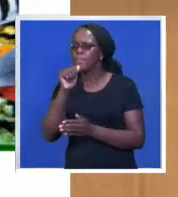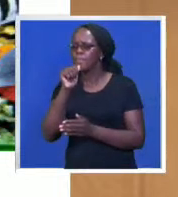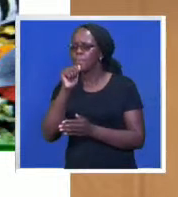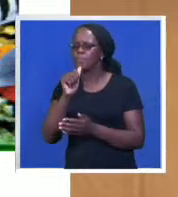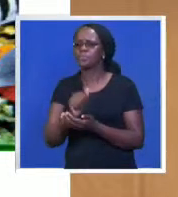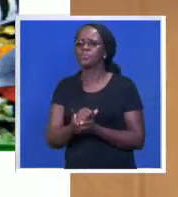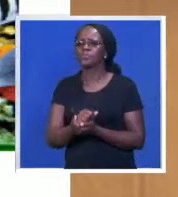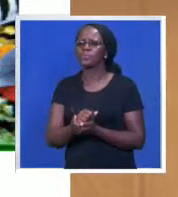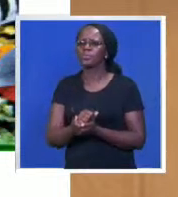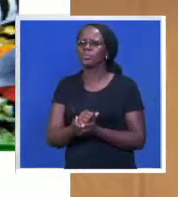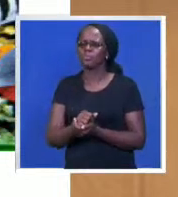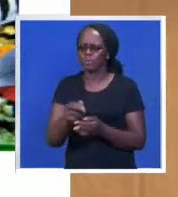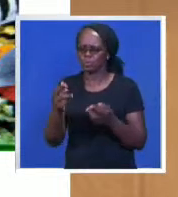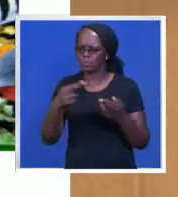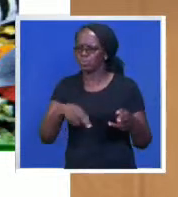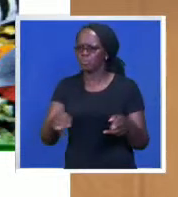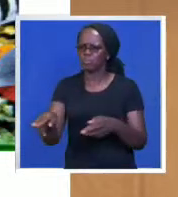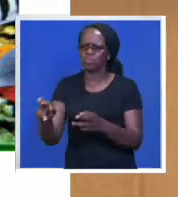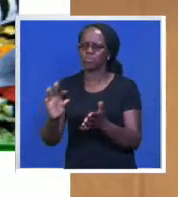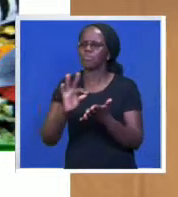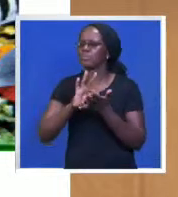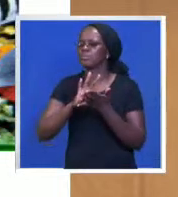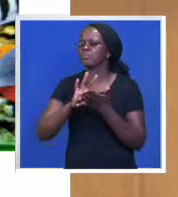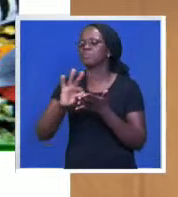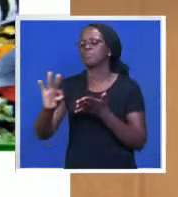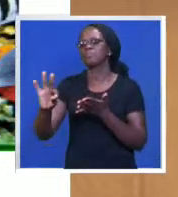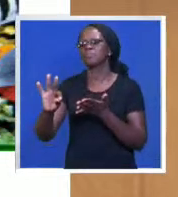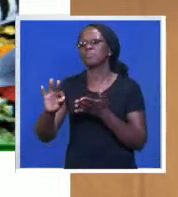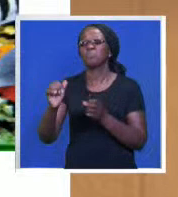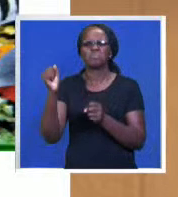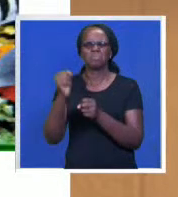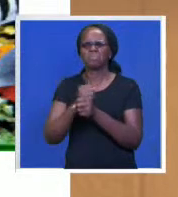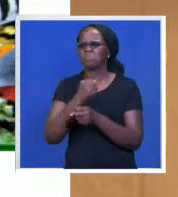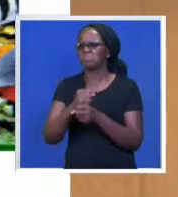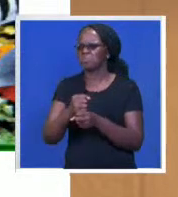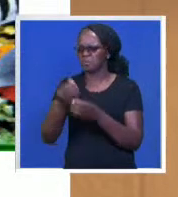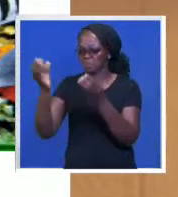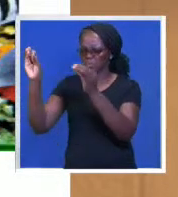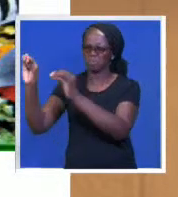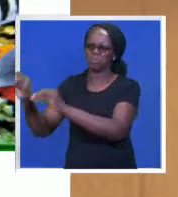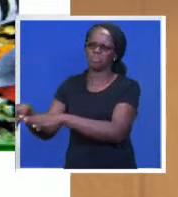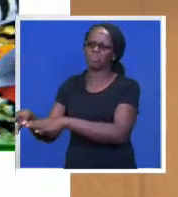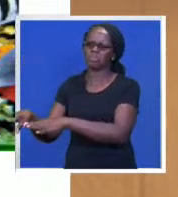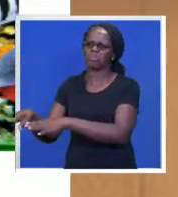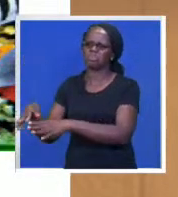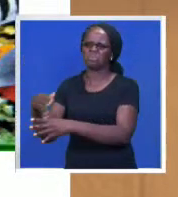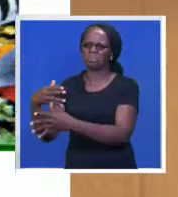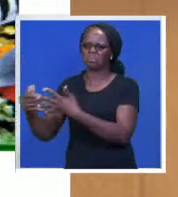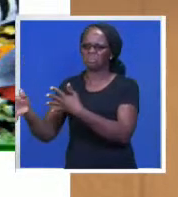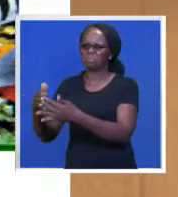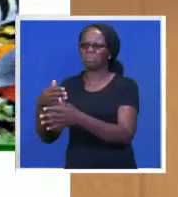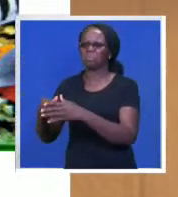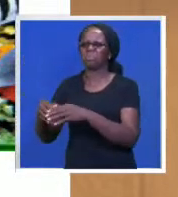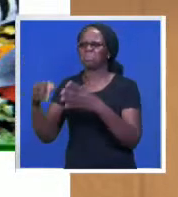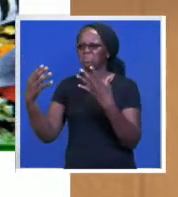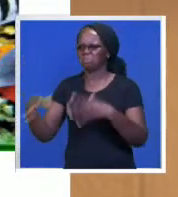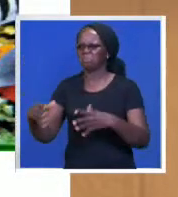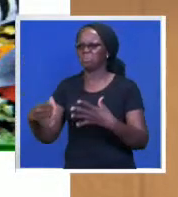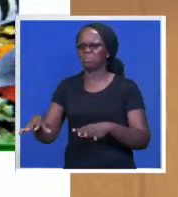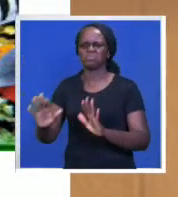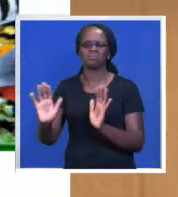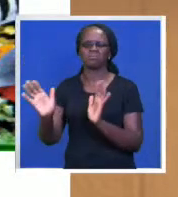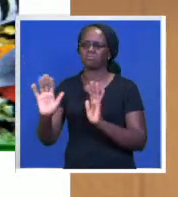seas clean, by keeping our waters clean, not dumping any dirt or any forms of